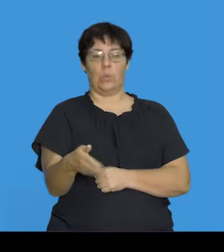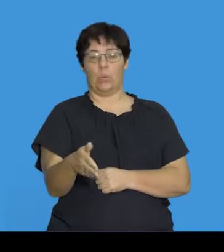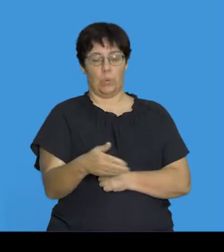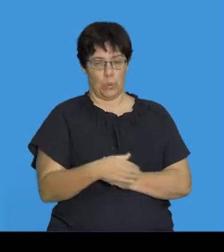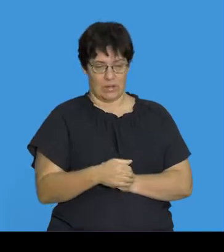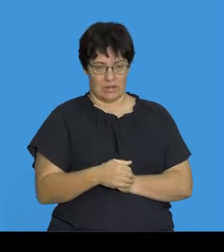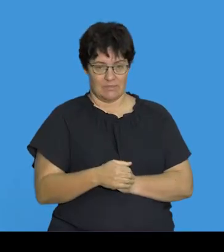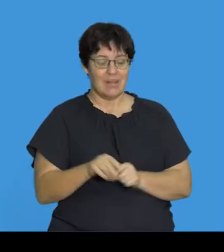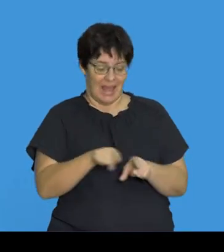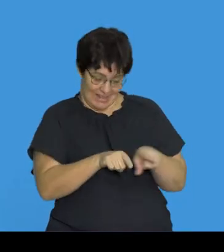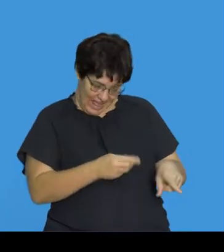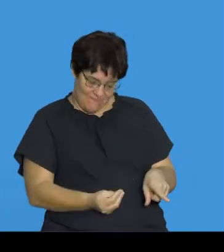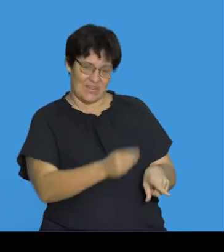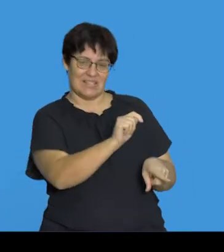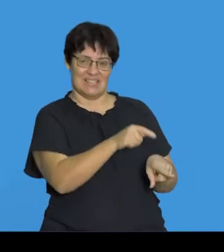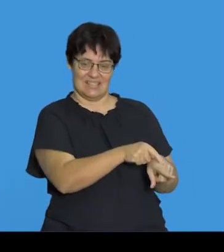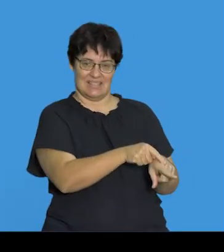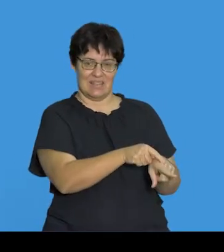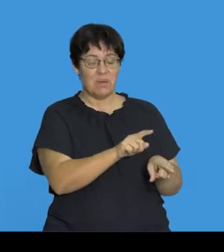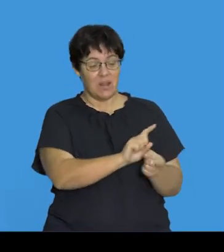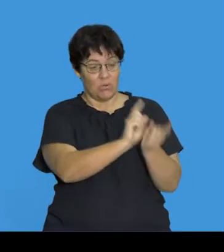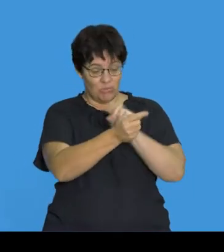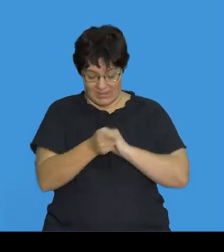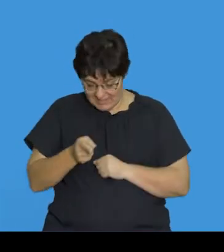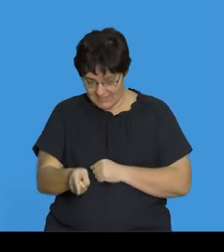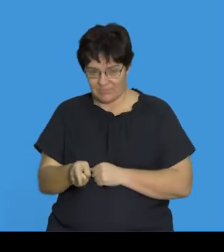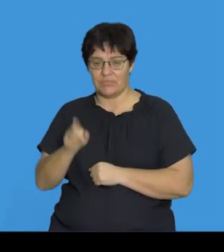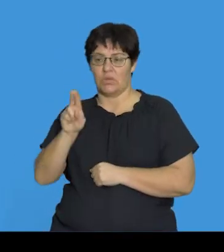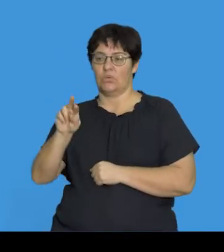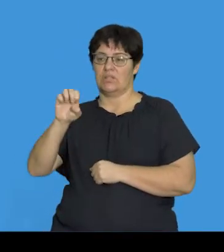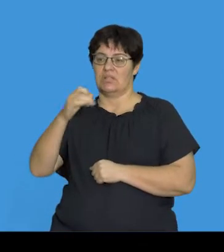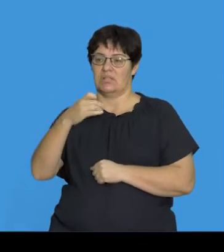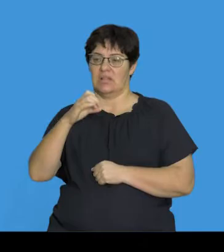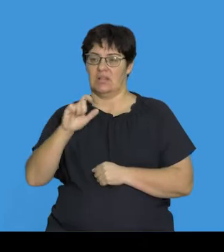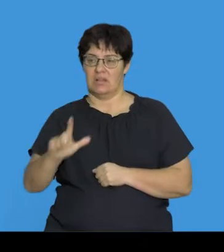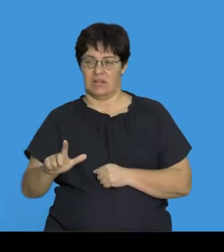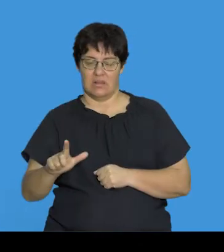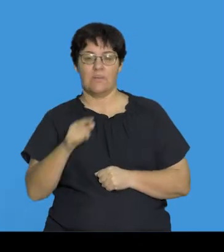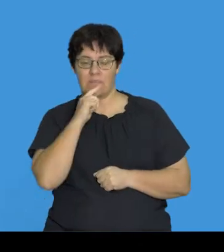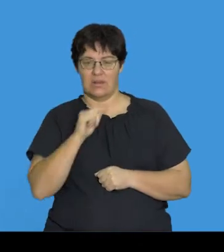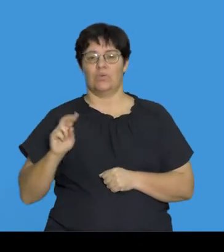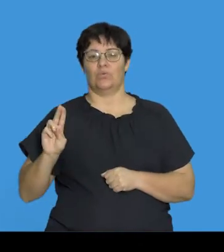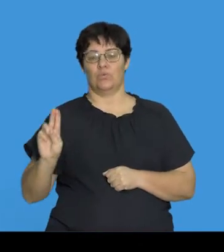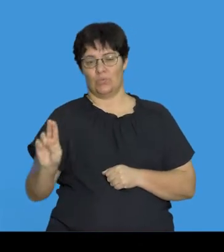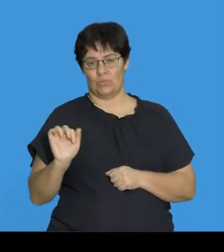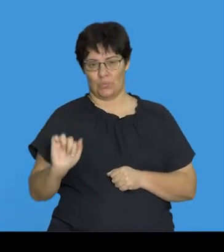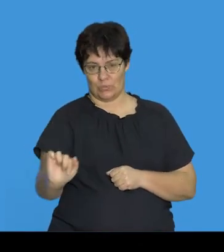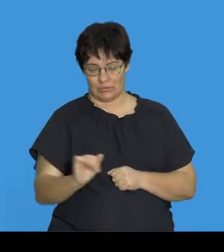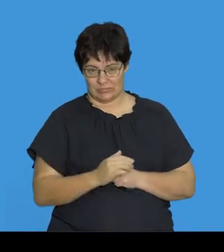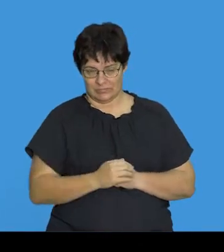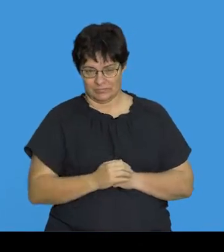So the absence of the thymine is replaced by a base called uracil, and that is represented using the letter